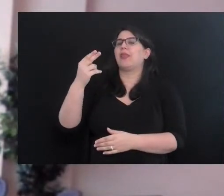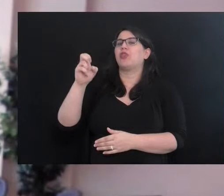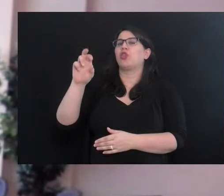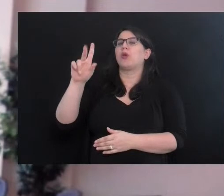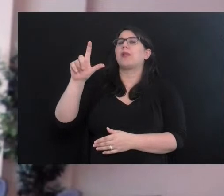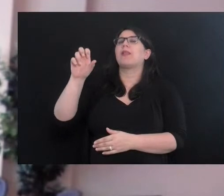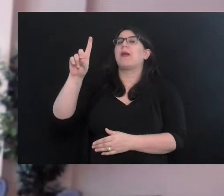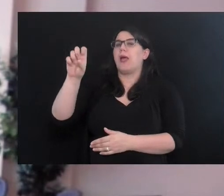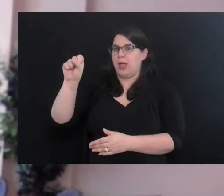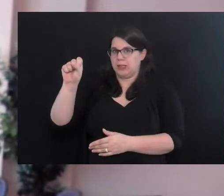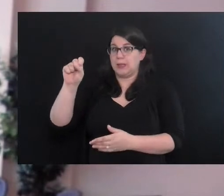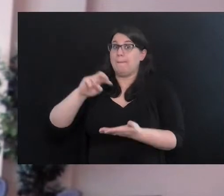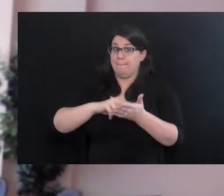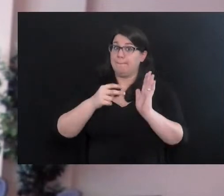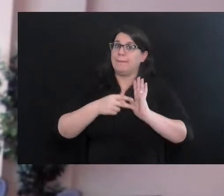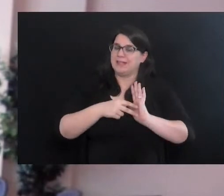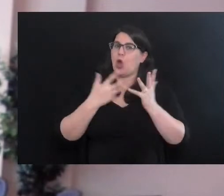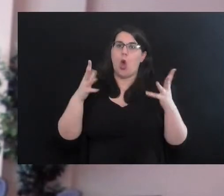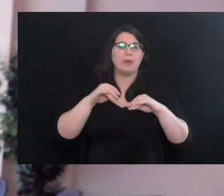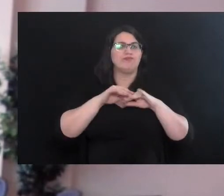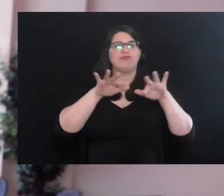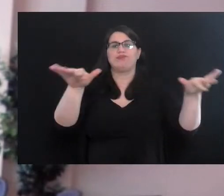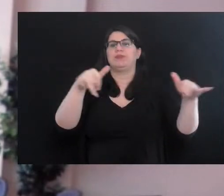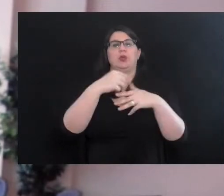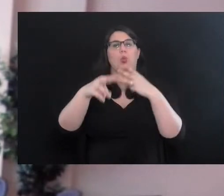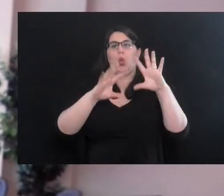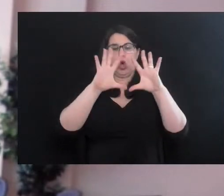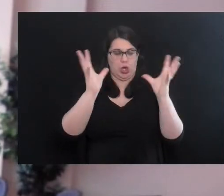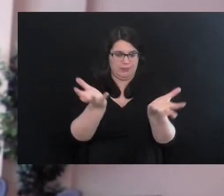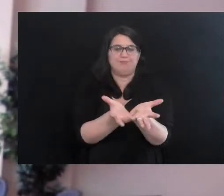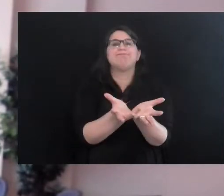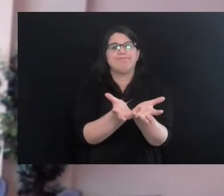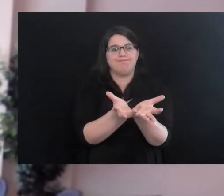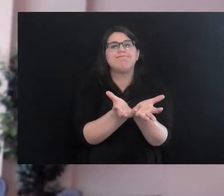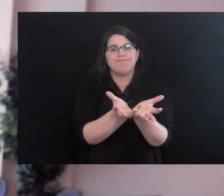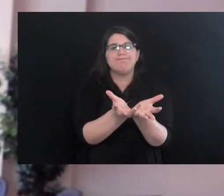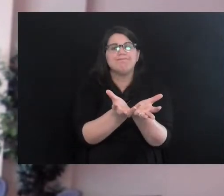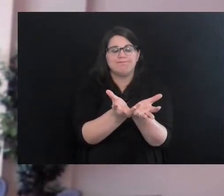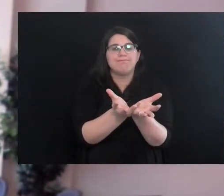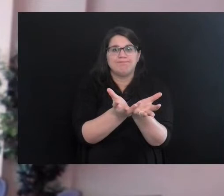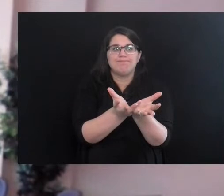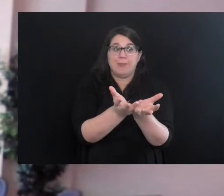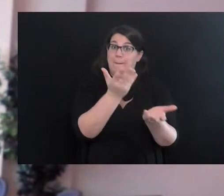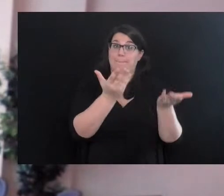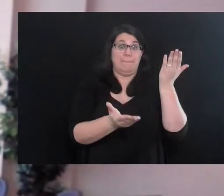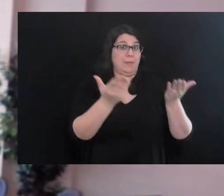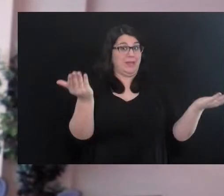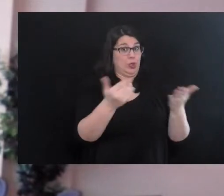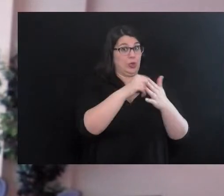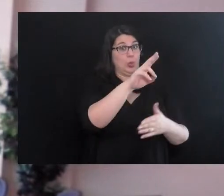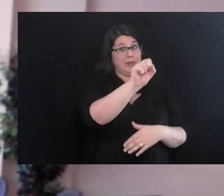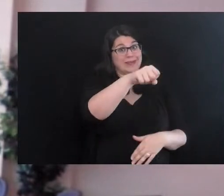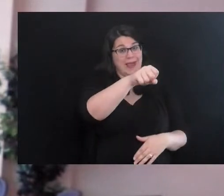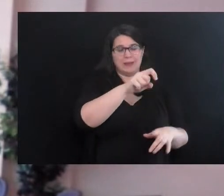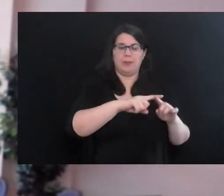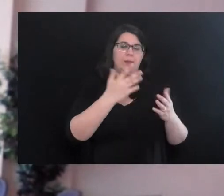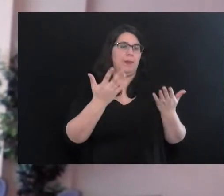likely spread throughout the world, most likely also present in the US, but at a very